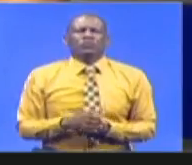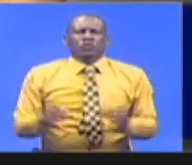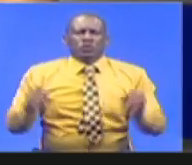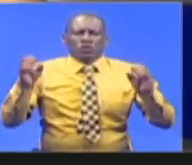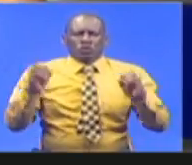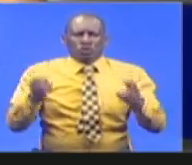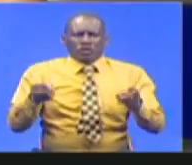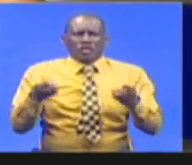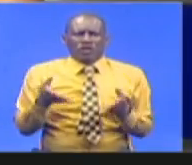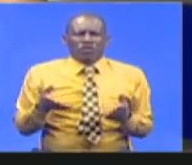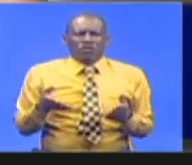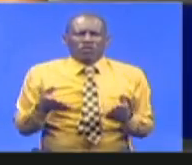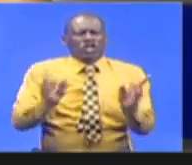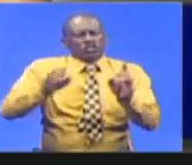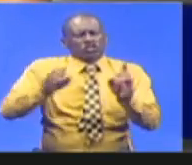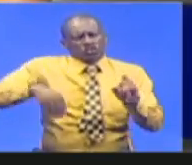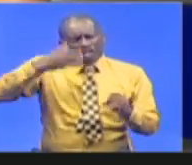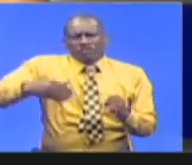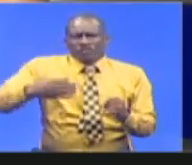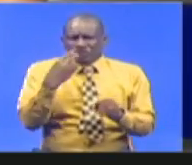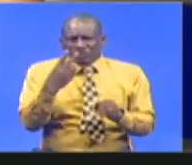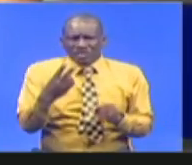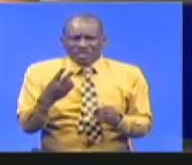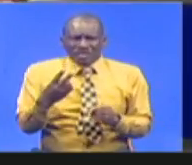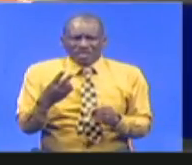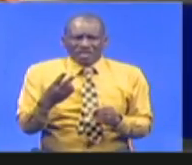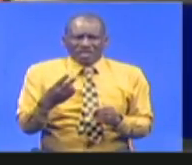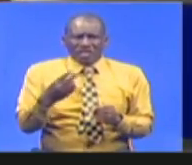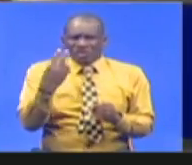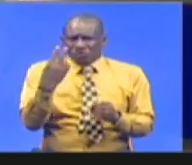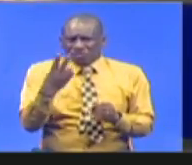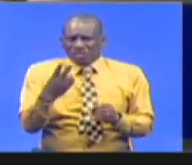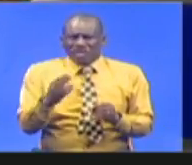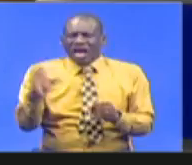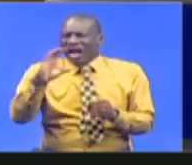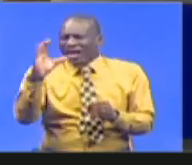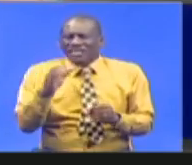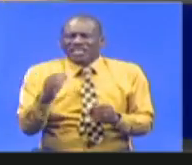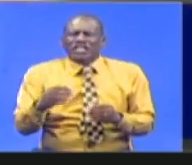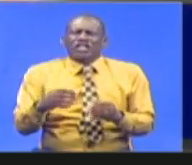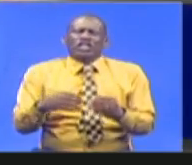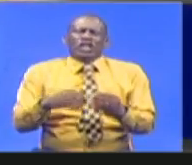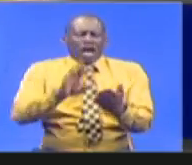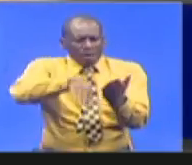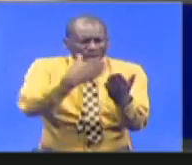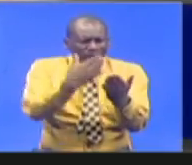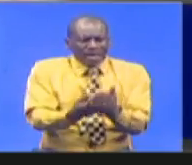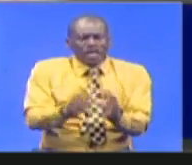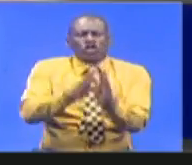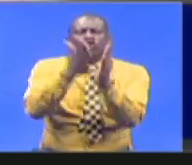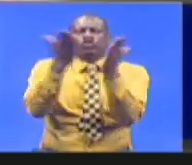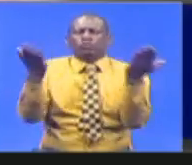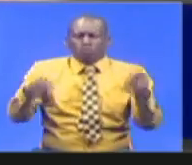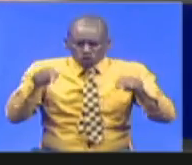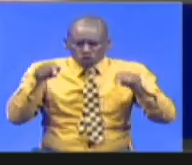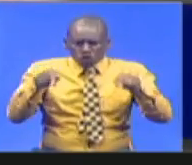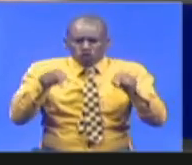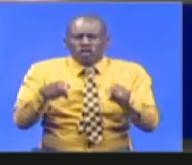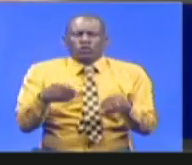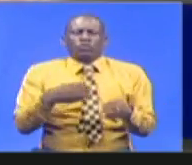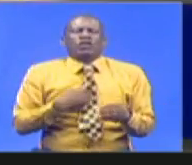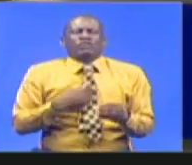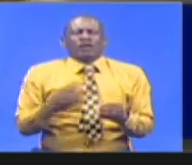Now, it's not every day that you see a candidate express interest in a job on the dailies, but today was one such